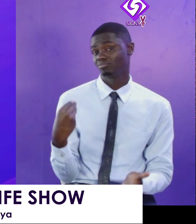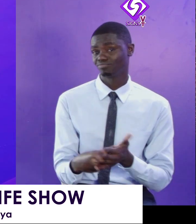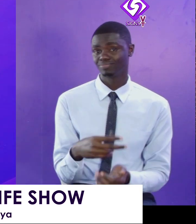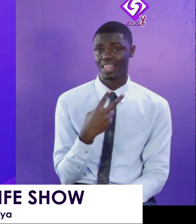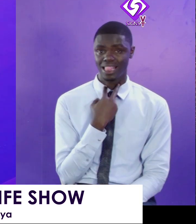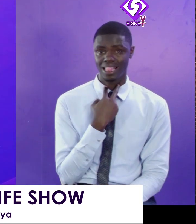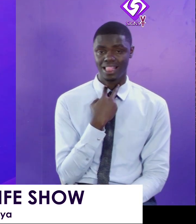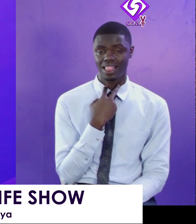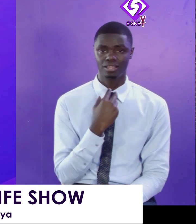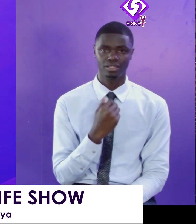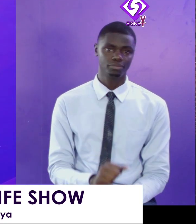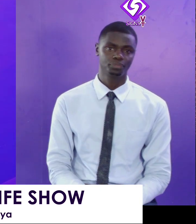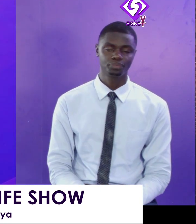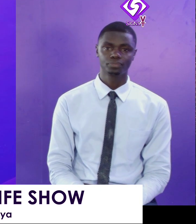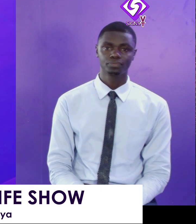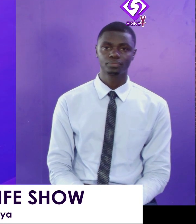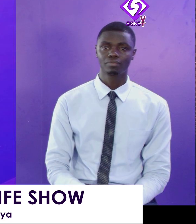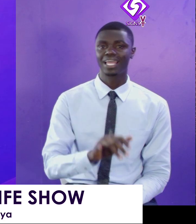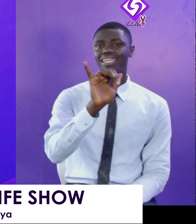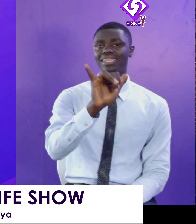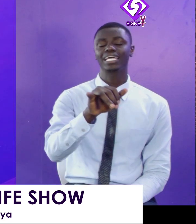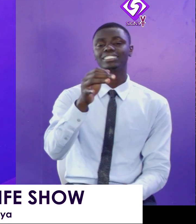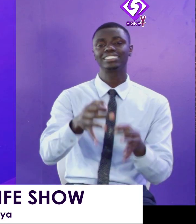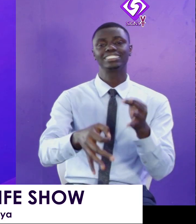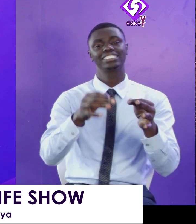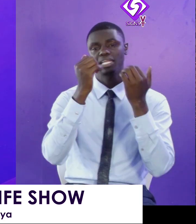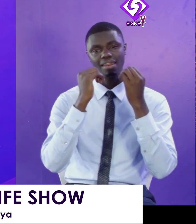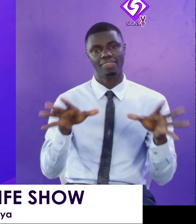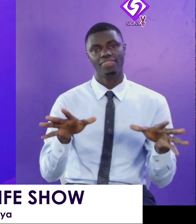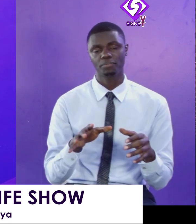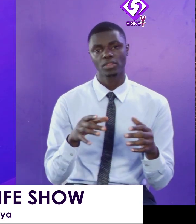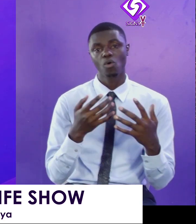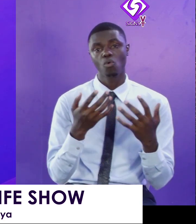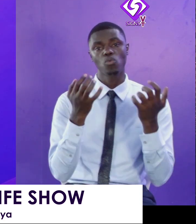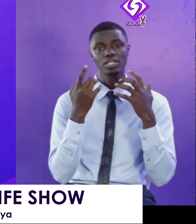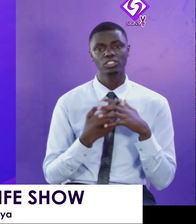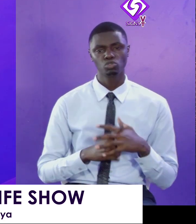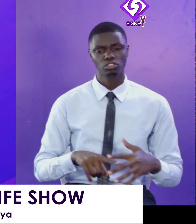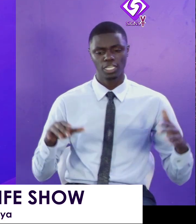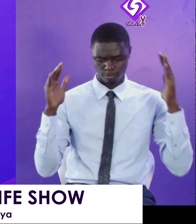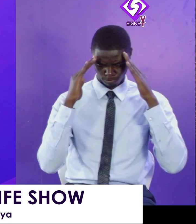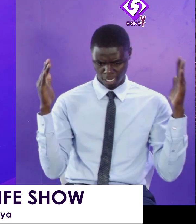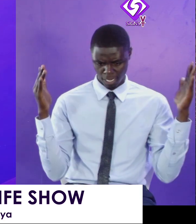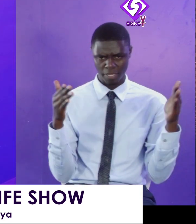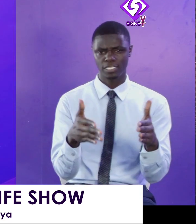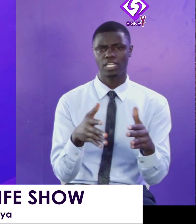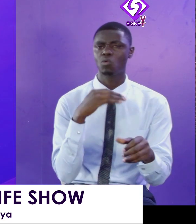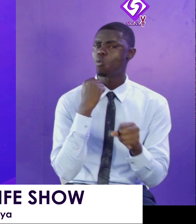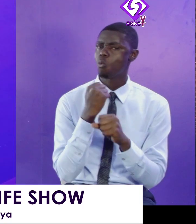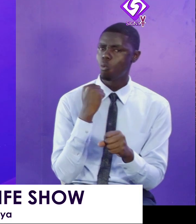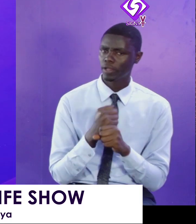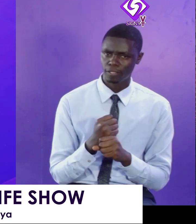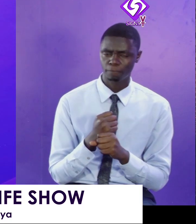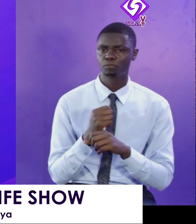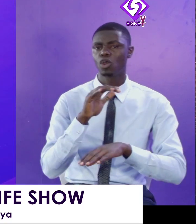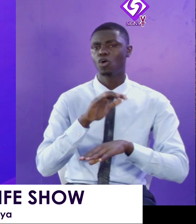it is not correct. That is in itself an injustice. We need to start deliberately working